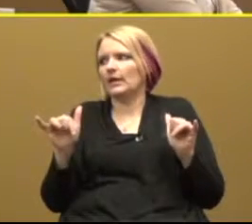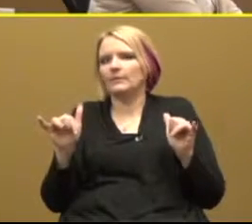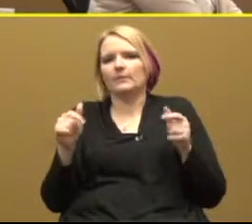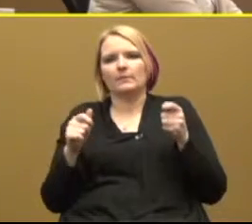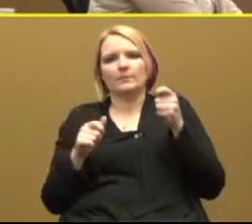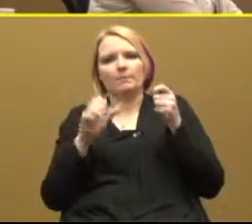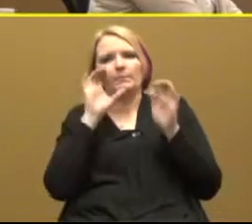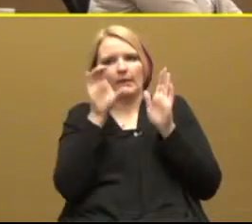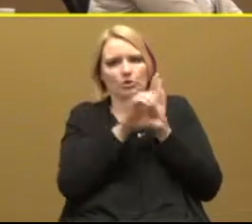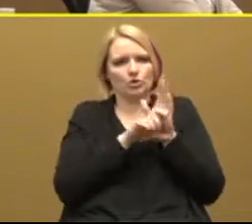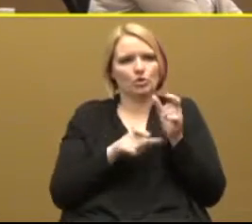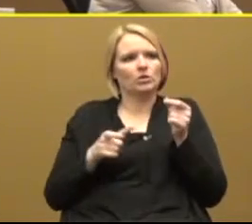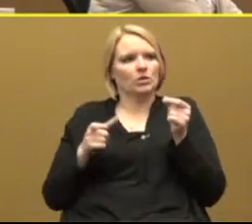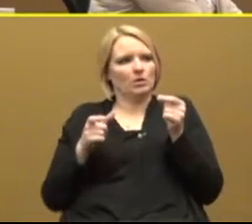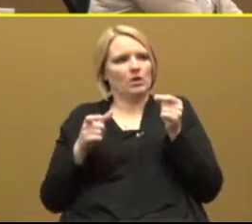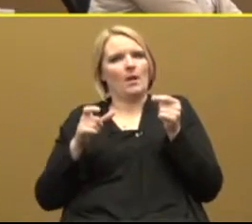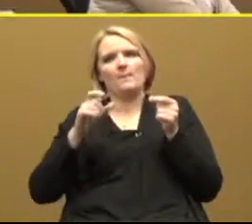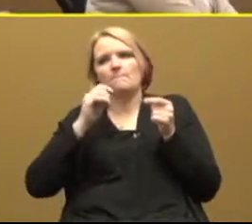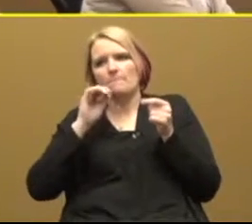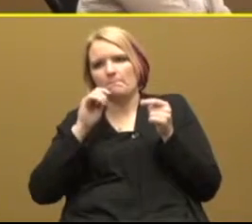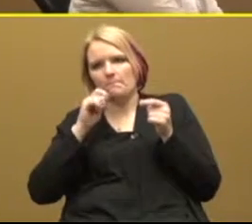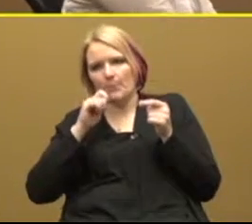so she could see it.